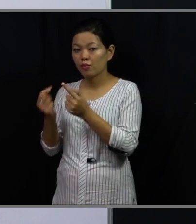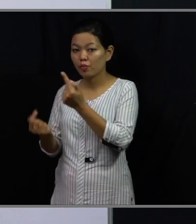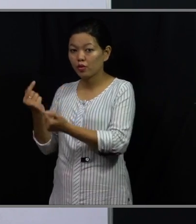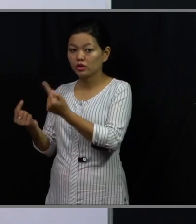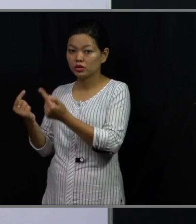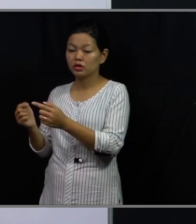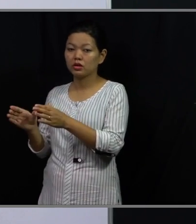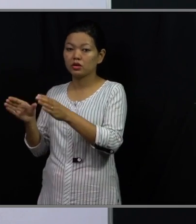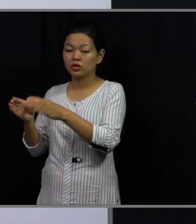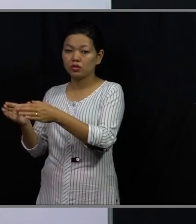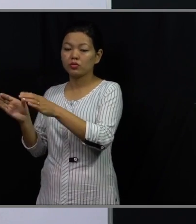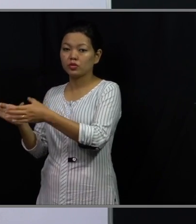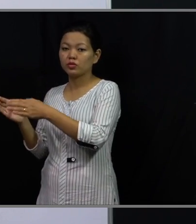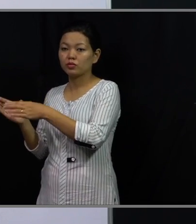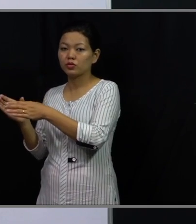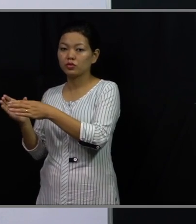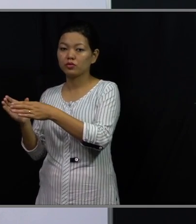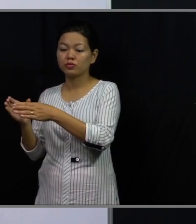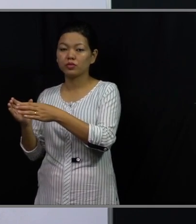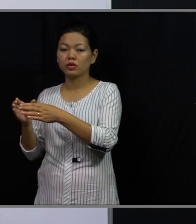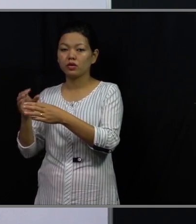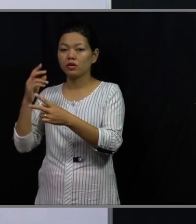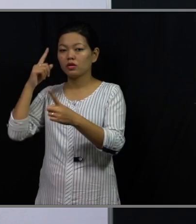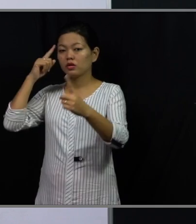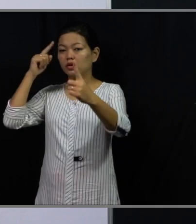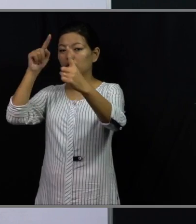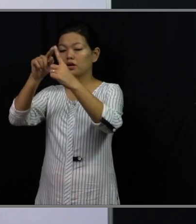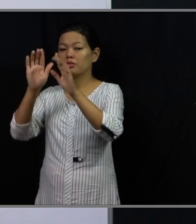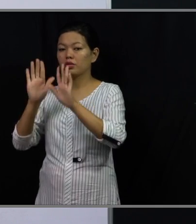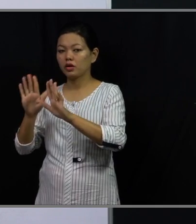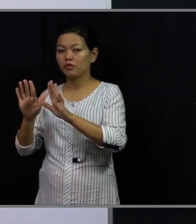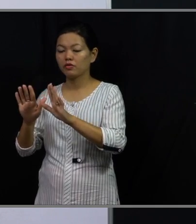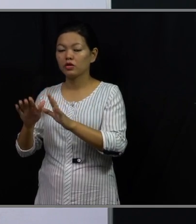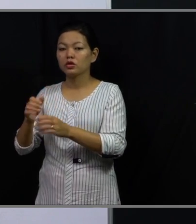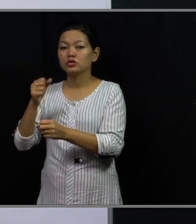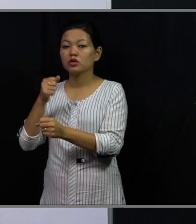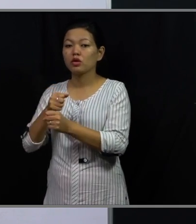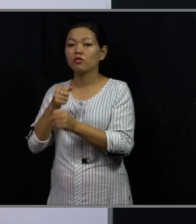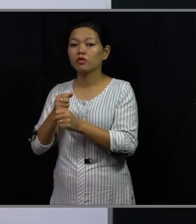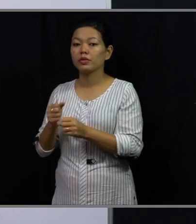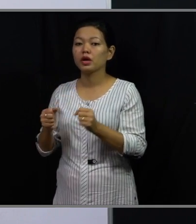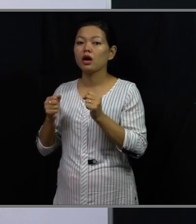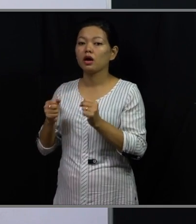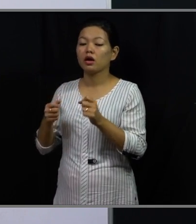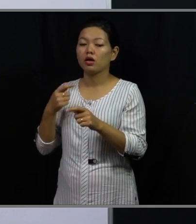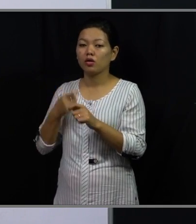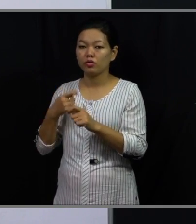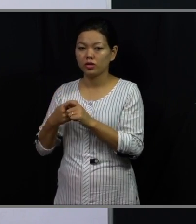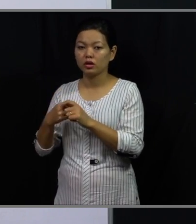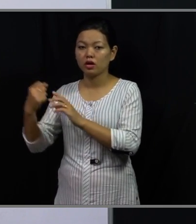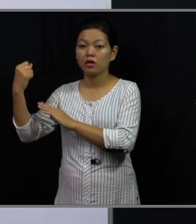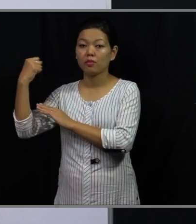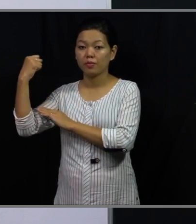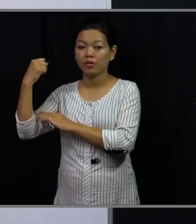so that they will have power in order to run the government, and that is why power also plays a very important role.